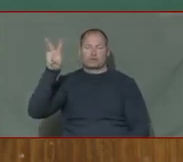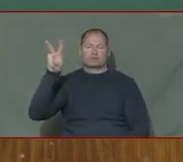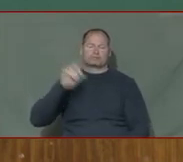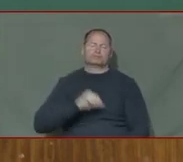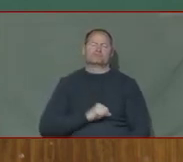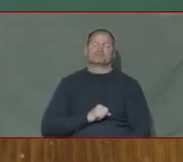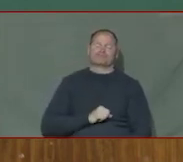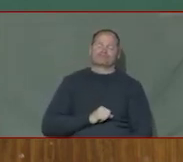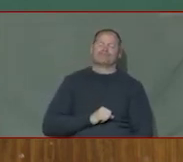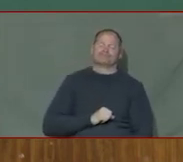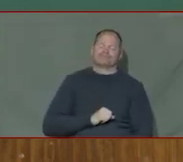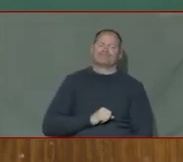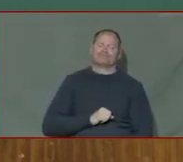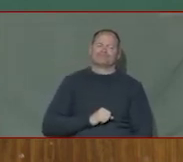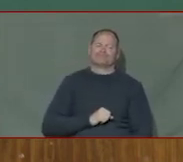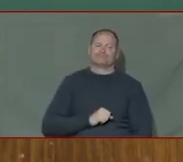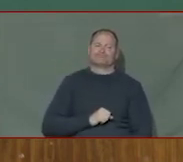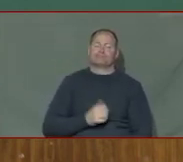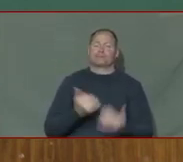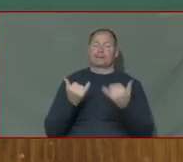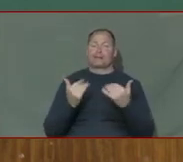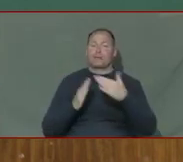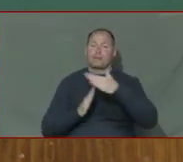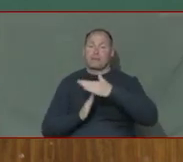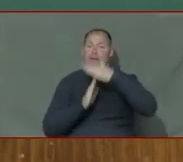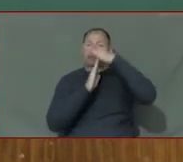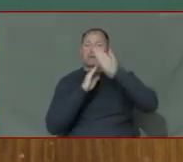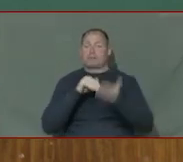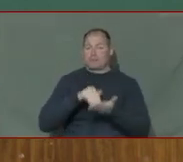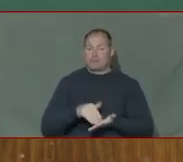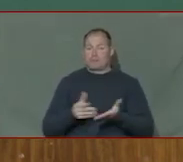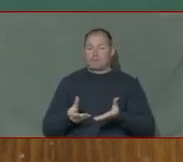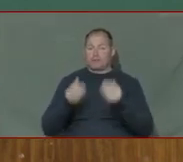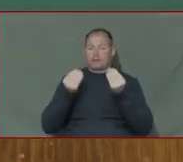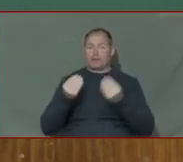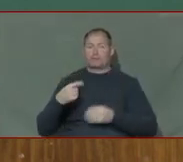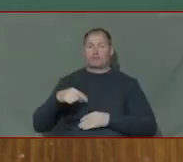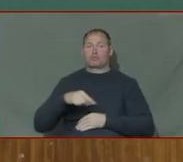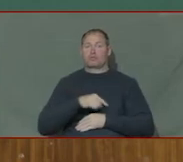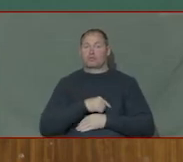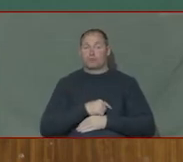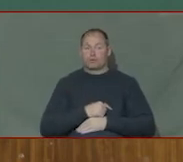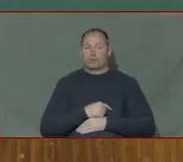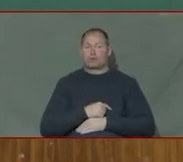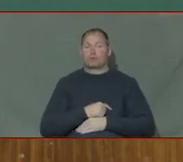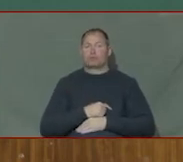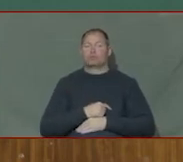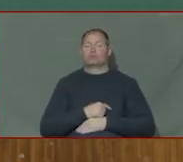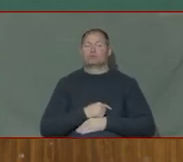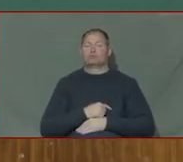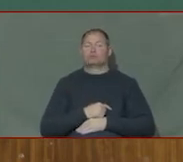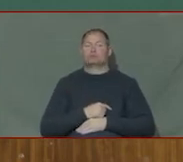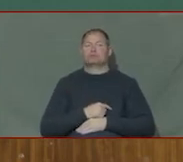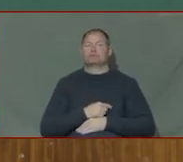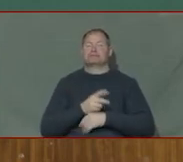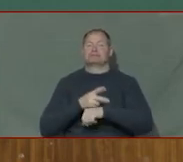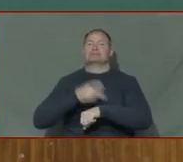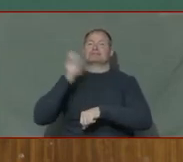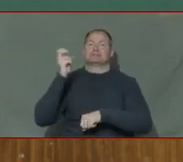Right. Now, to find the maximum minimum, we're going to differentiate that. So we're going to find